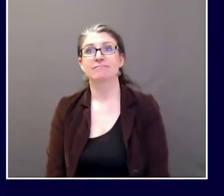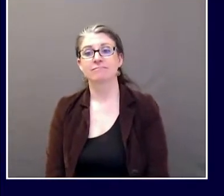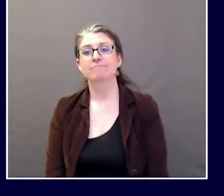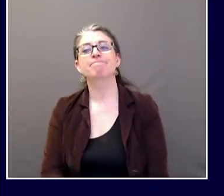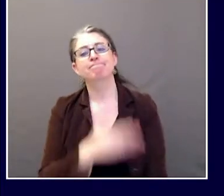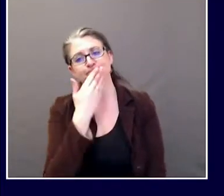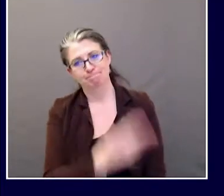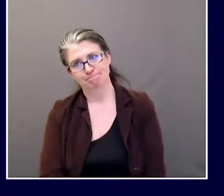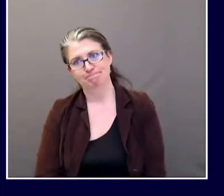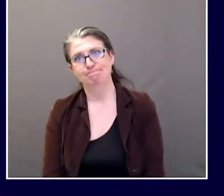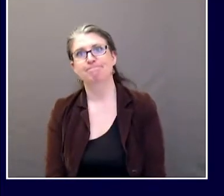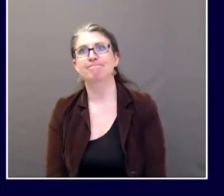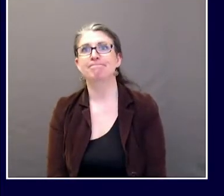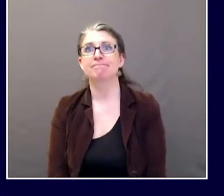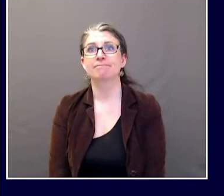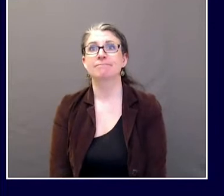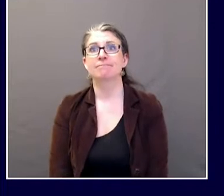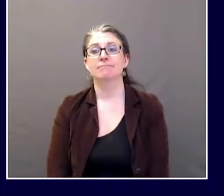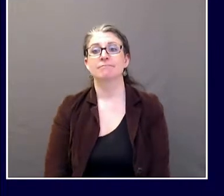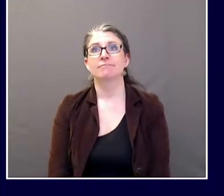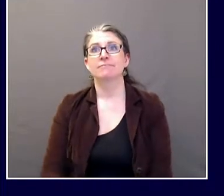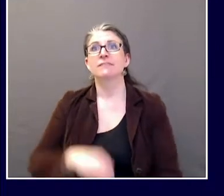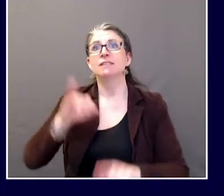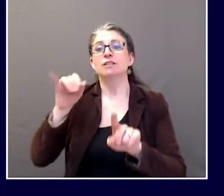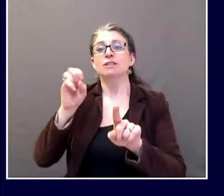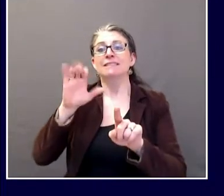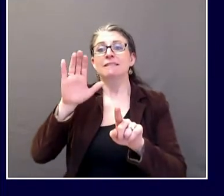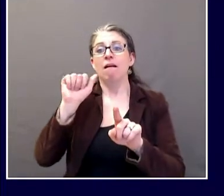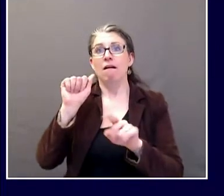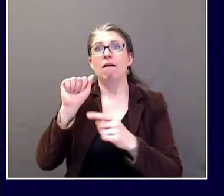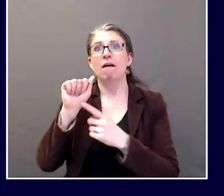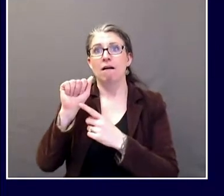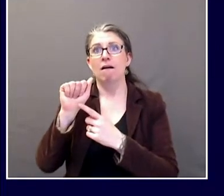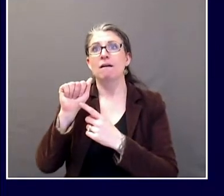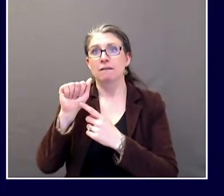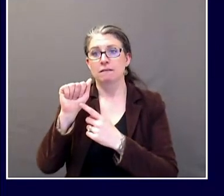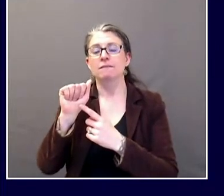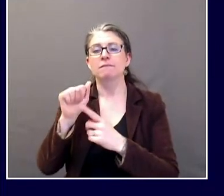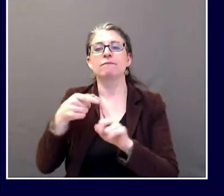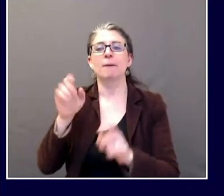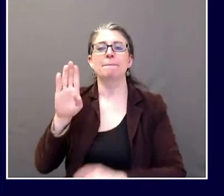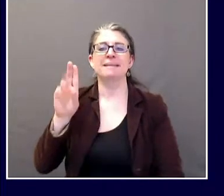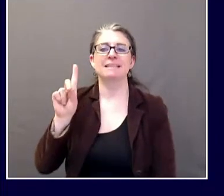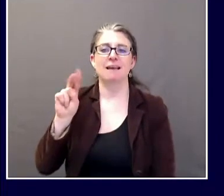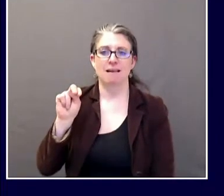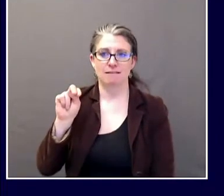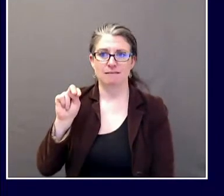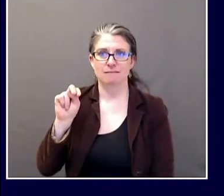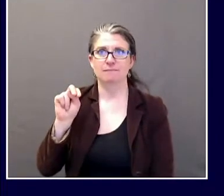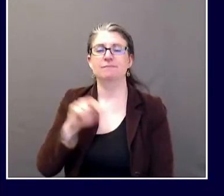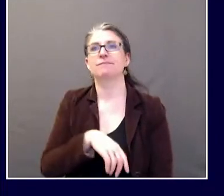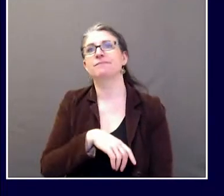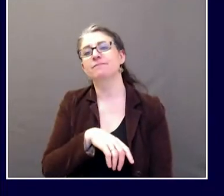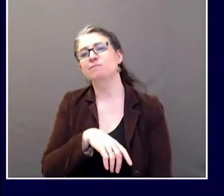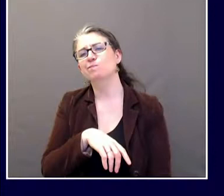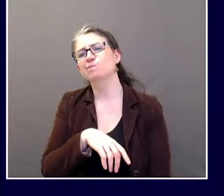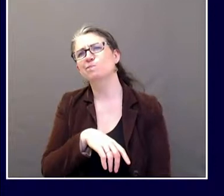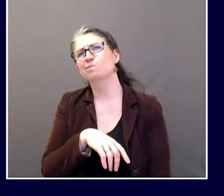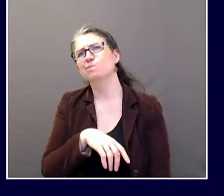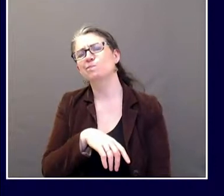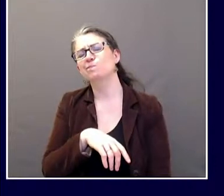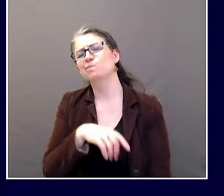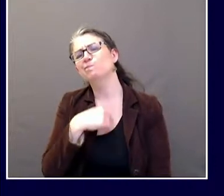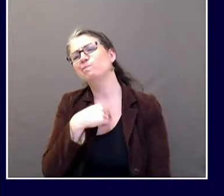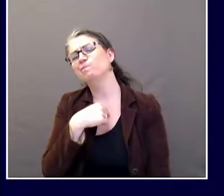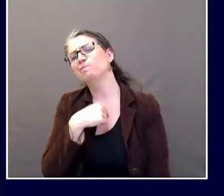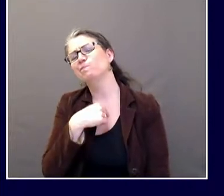Thank you, Dr. Shah. First, just a quick question. There were some reports earlier today that states might be getting about 15%